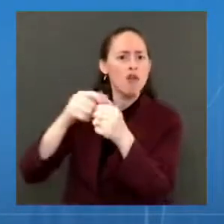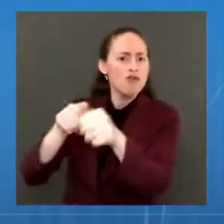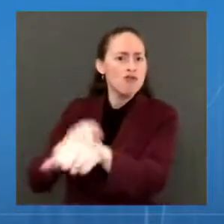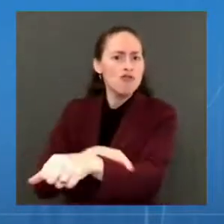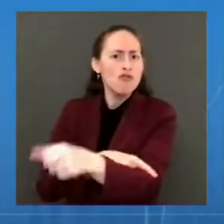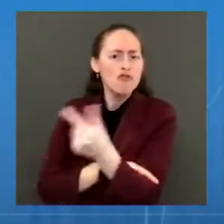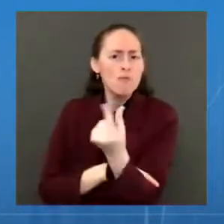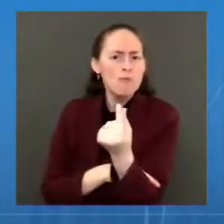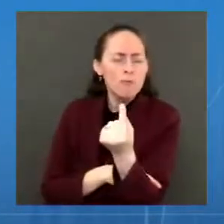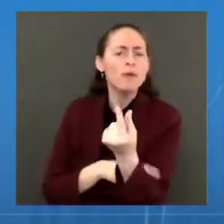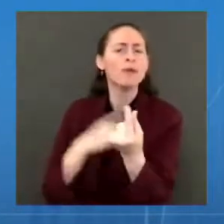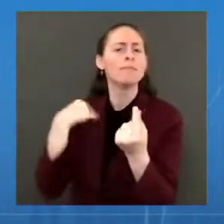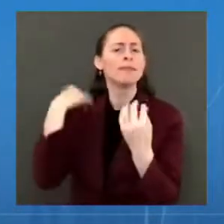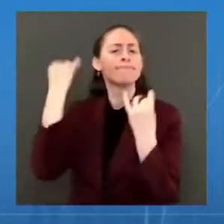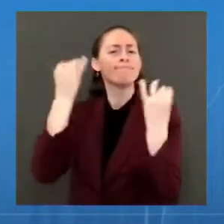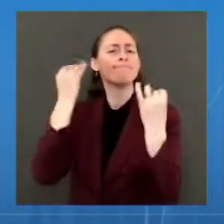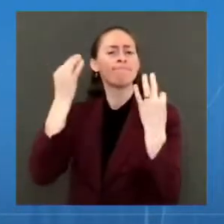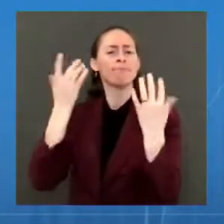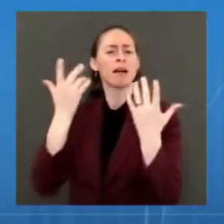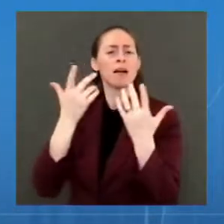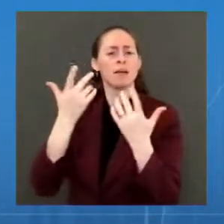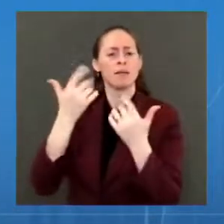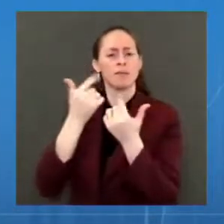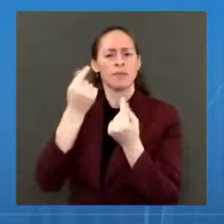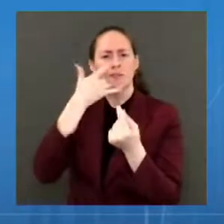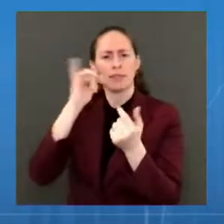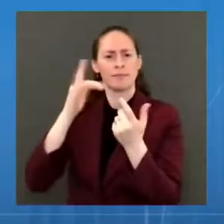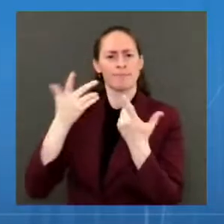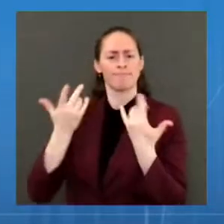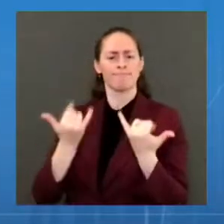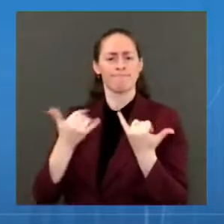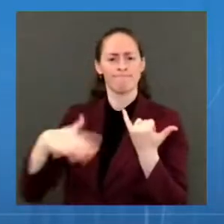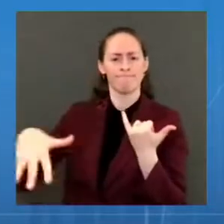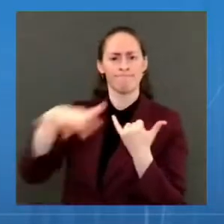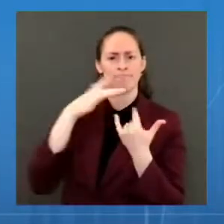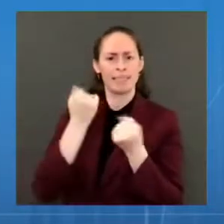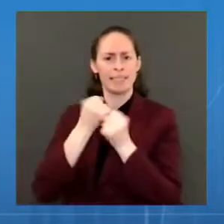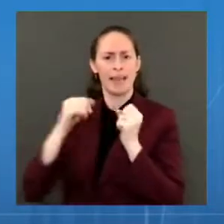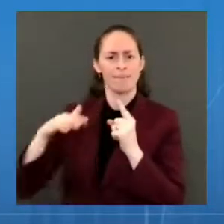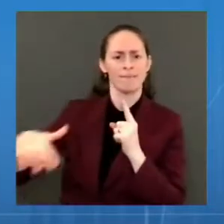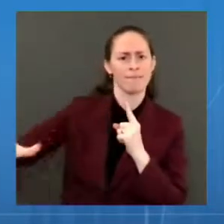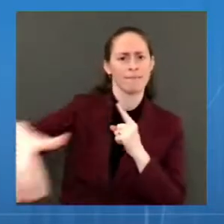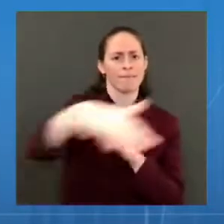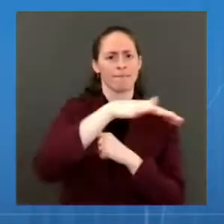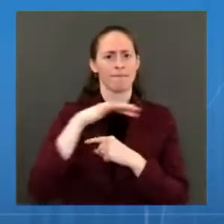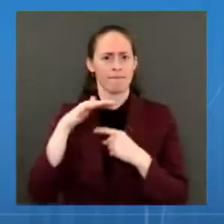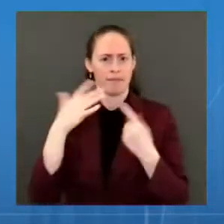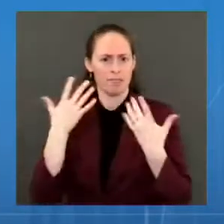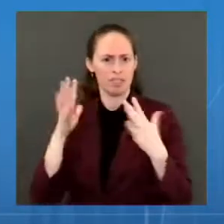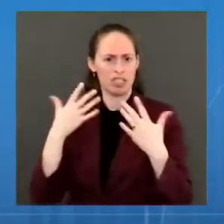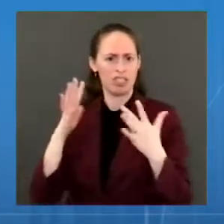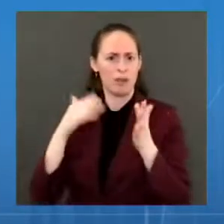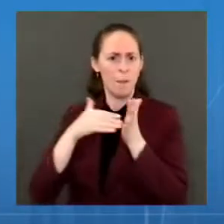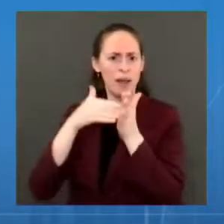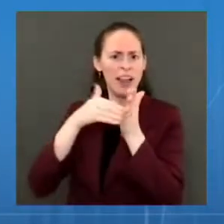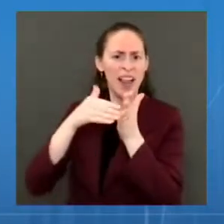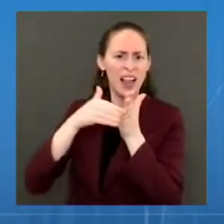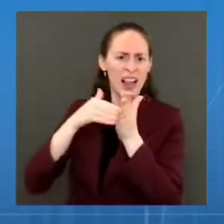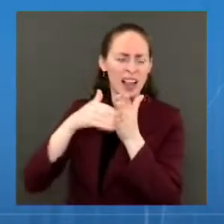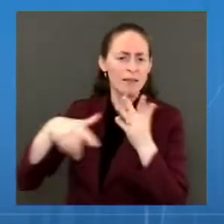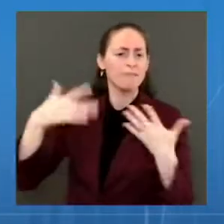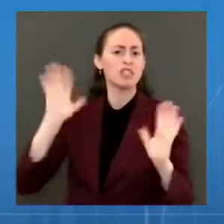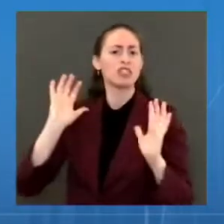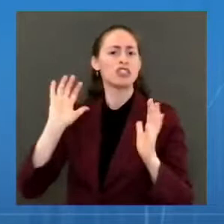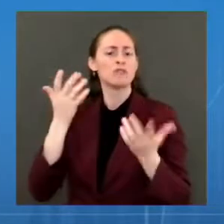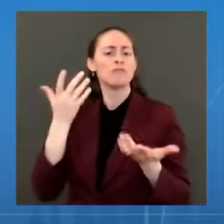over 30 million Americans who have already received an additional vaccine dose. The safety data showed that serious